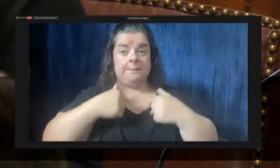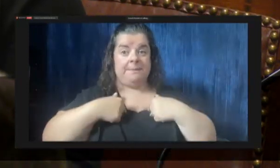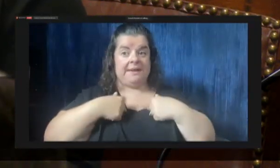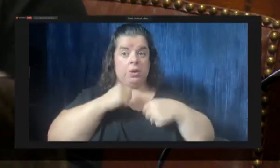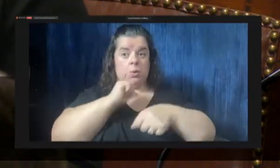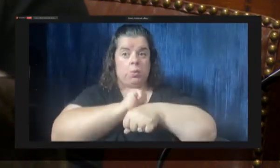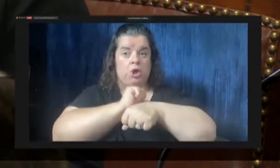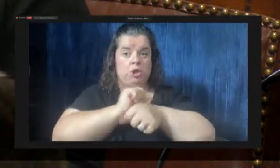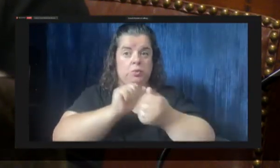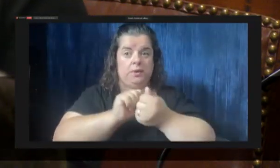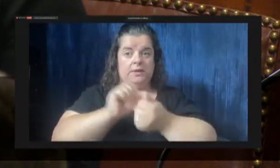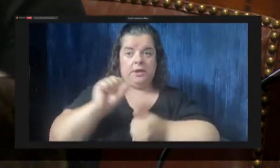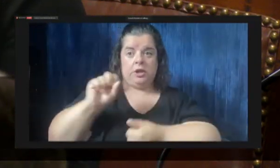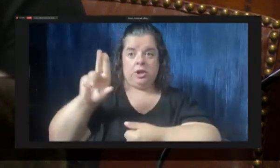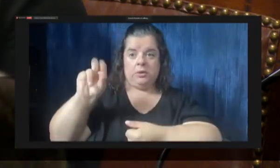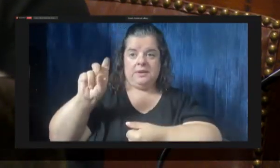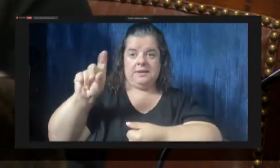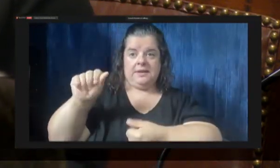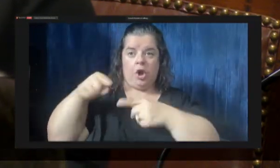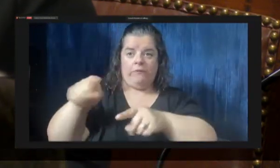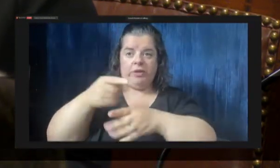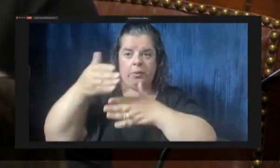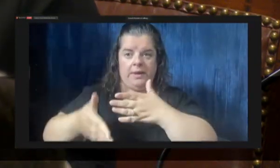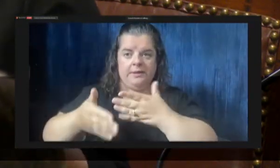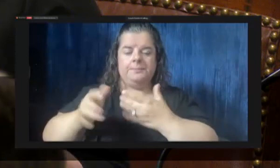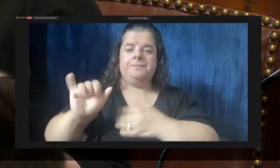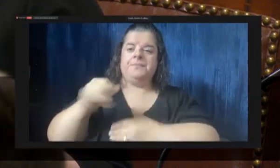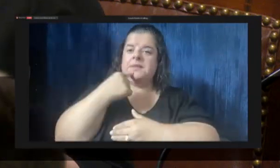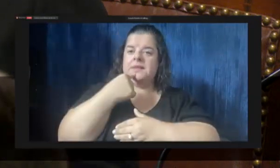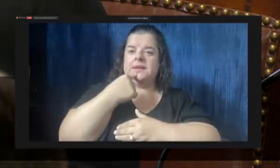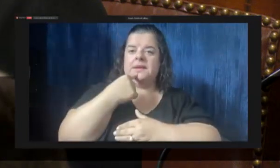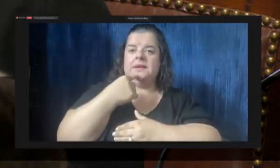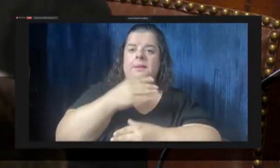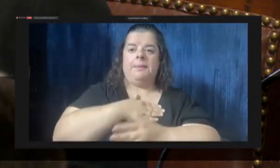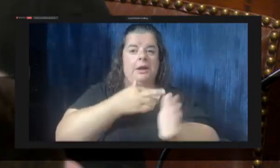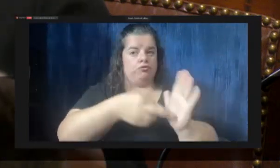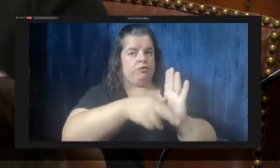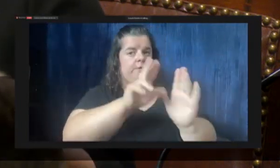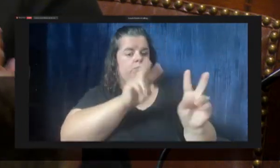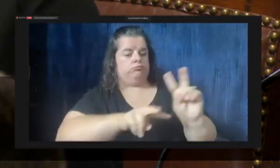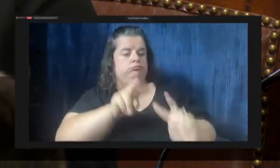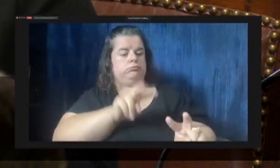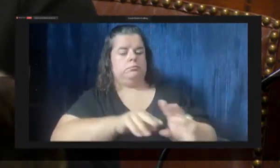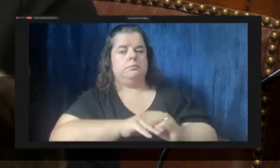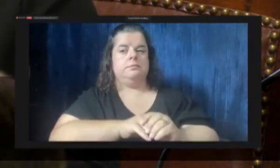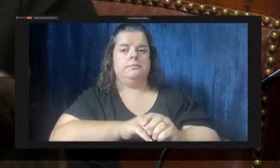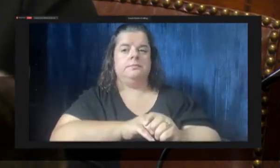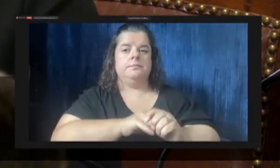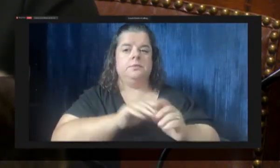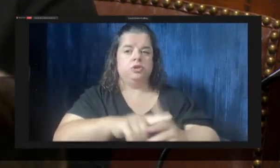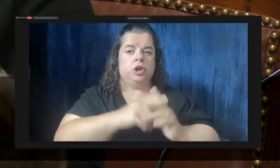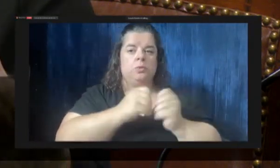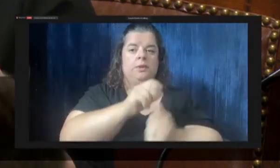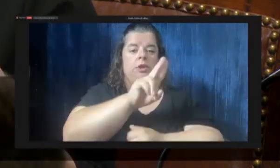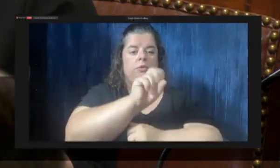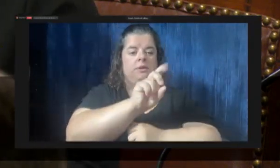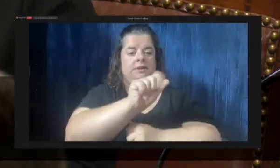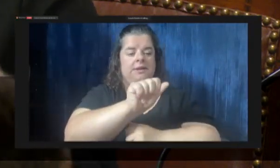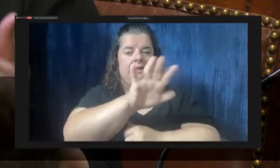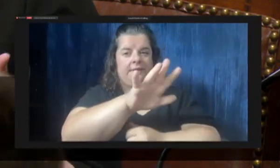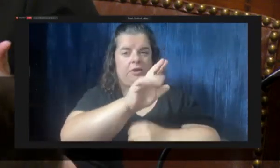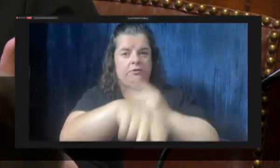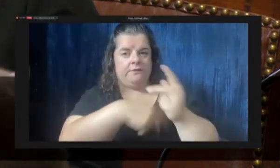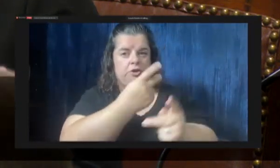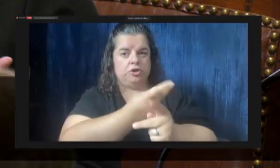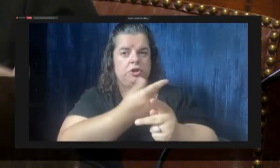the USDA over the weekend, but that said, in my review of it, we started with the USDA version, but we wanted to make